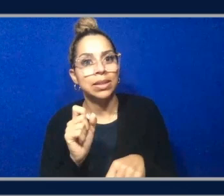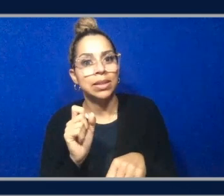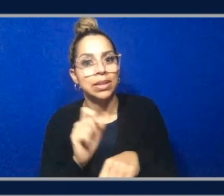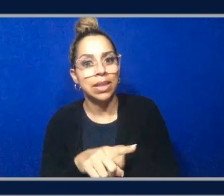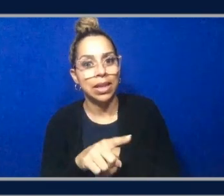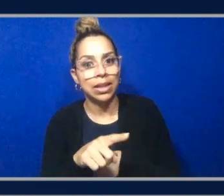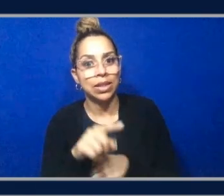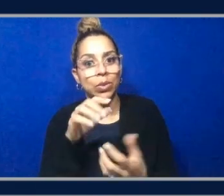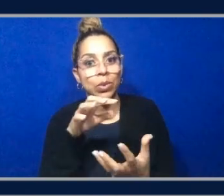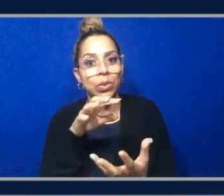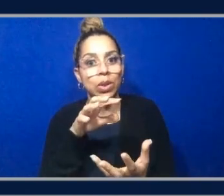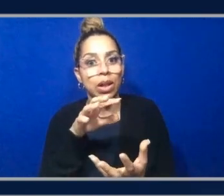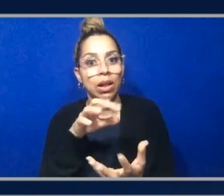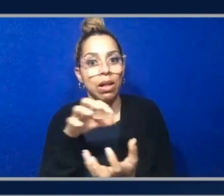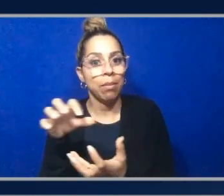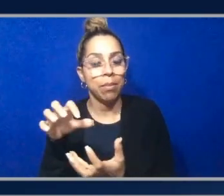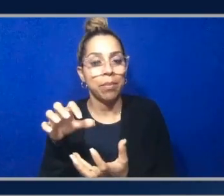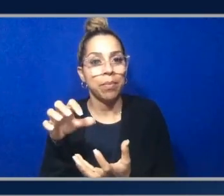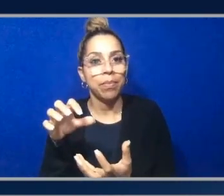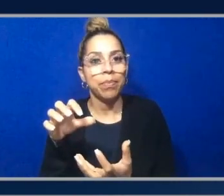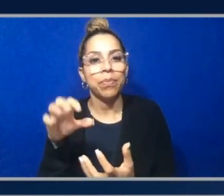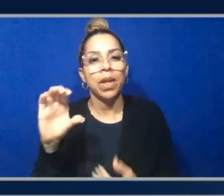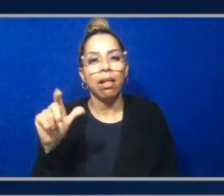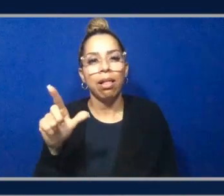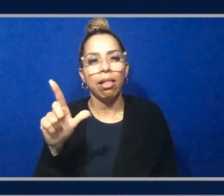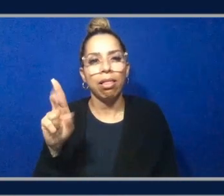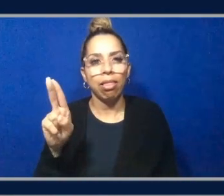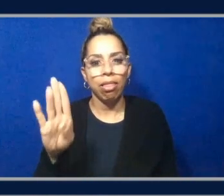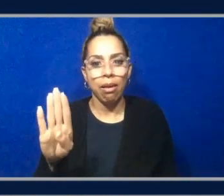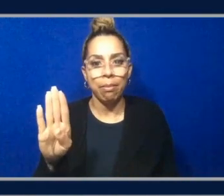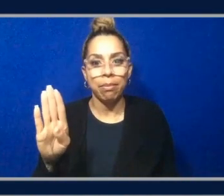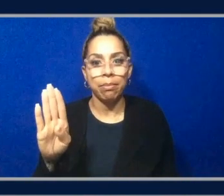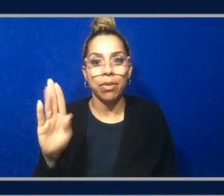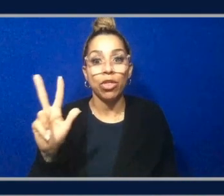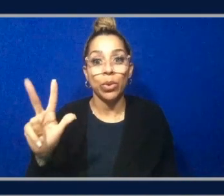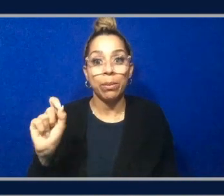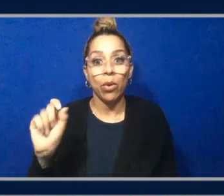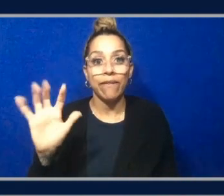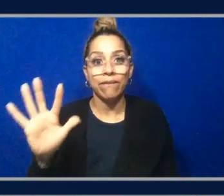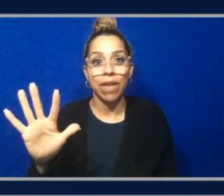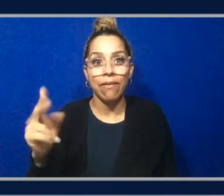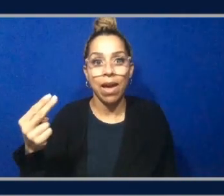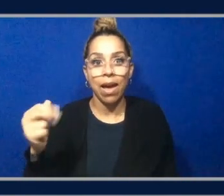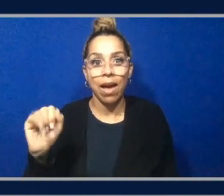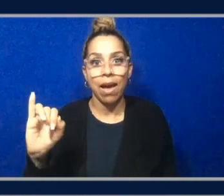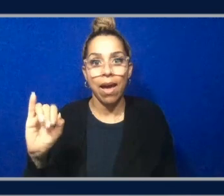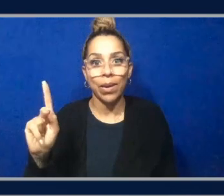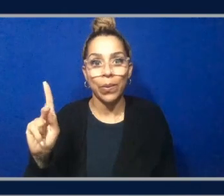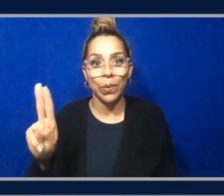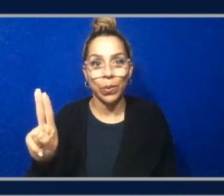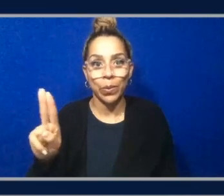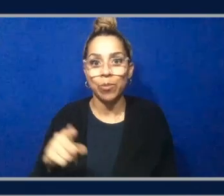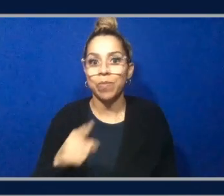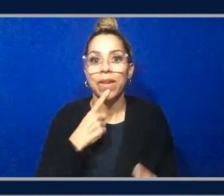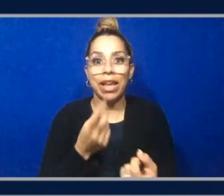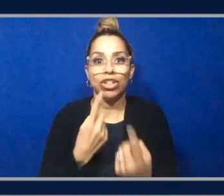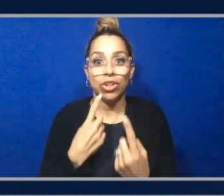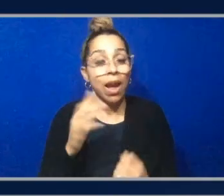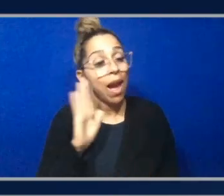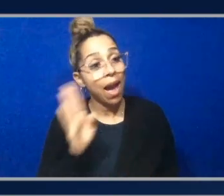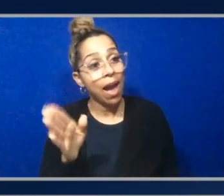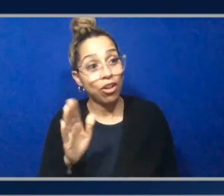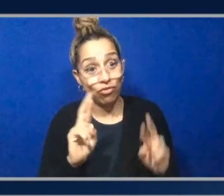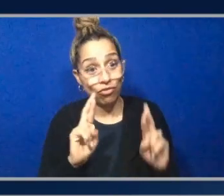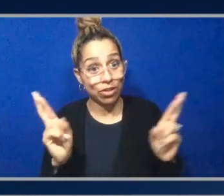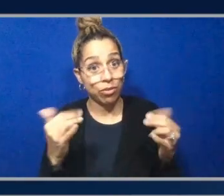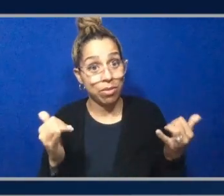Haiku, 3.5 Okay. Haiku, Okay. and that's Claude 3.5 Haiku that is answering to me, hi there, I'm ready to play Minecraft. Oh, so you can ask it, literally